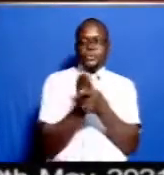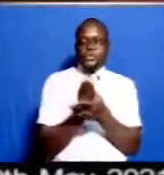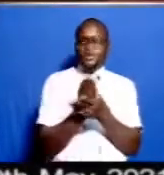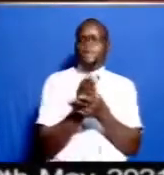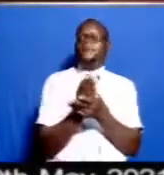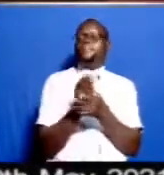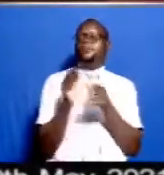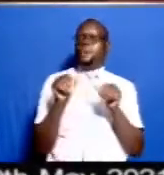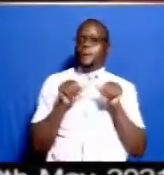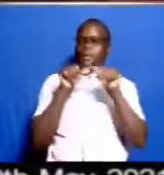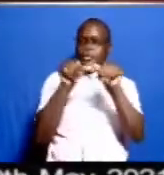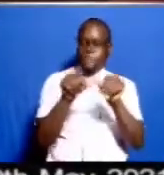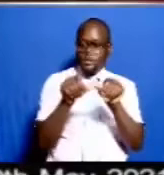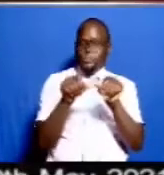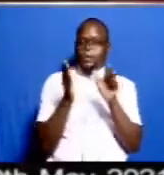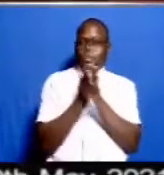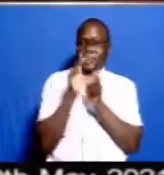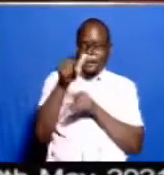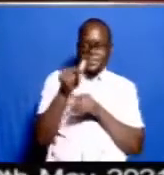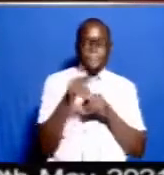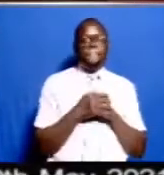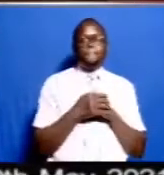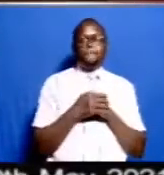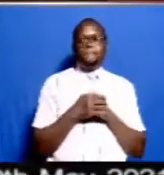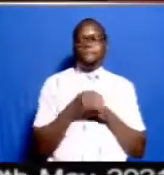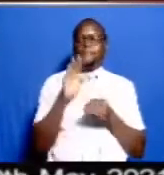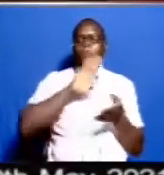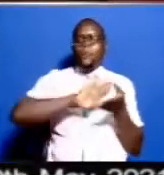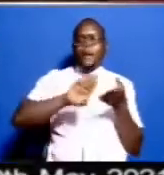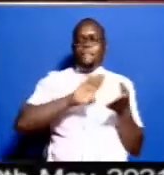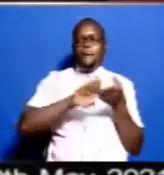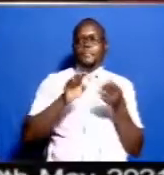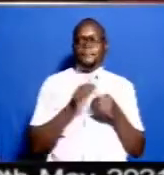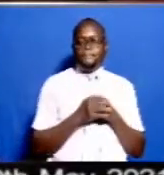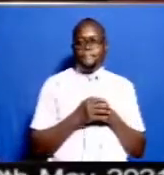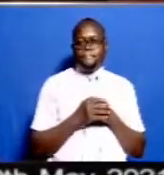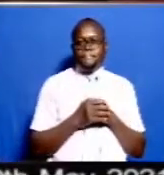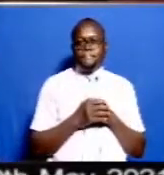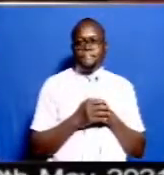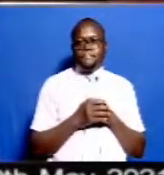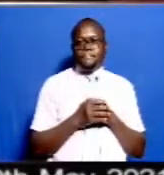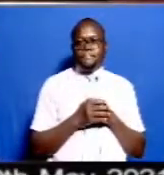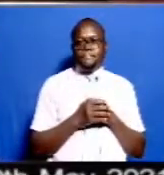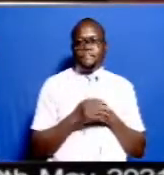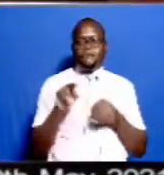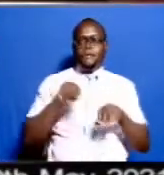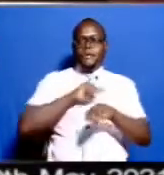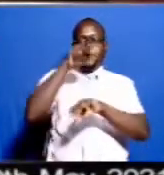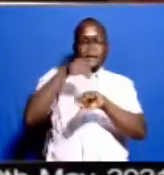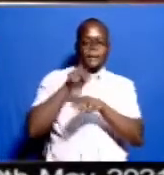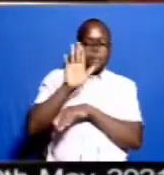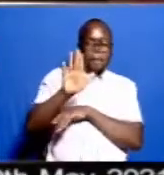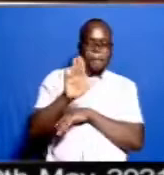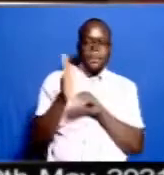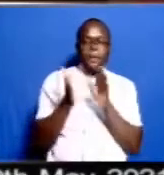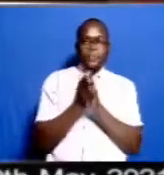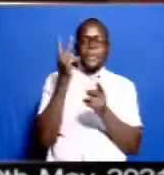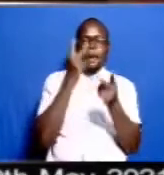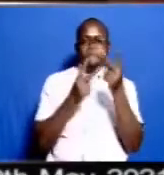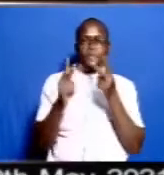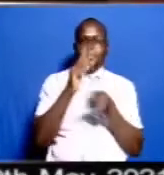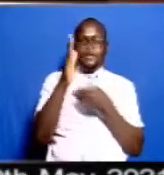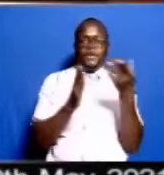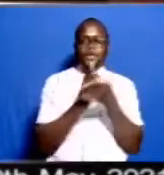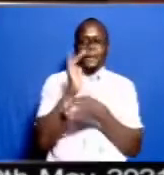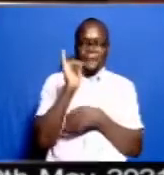considering to extend this particular waiver to their national carriers with a view to